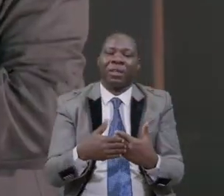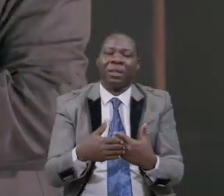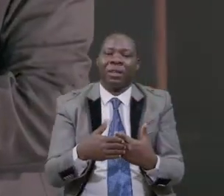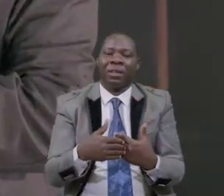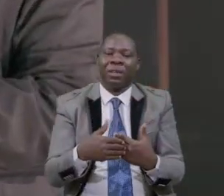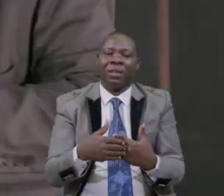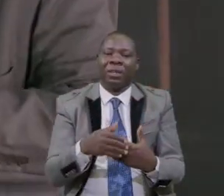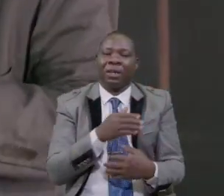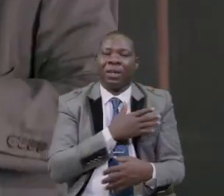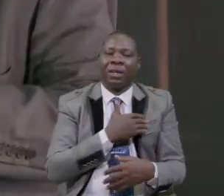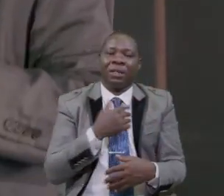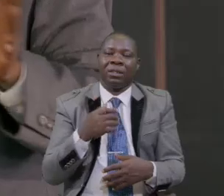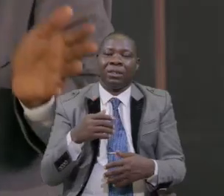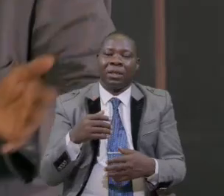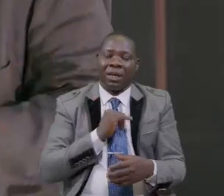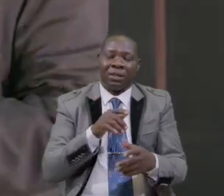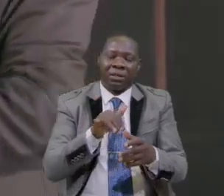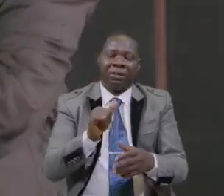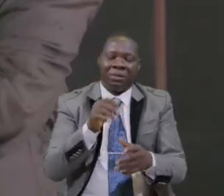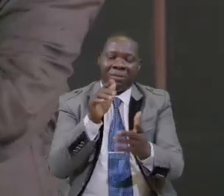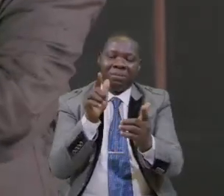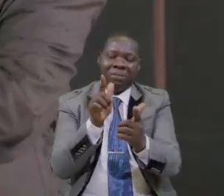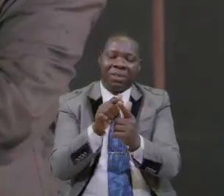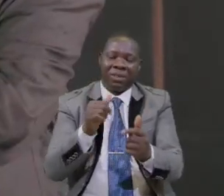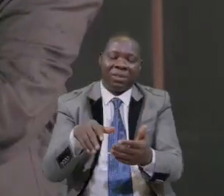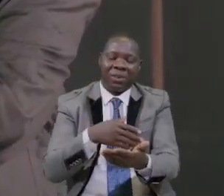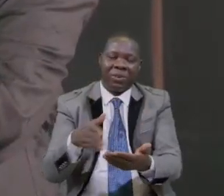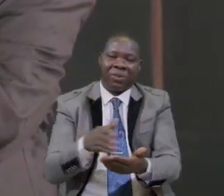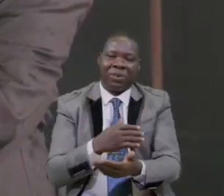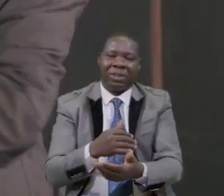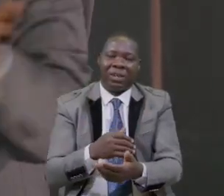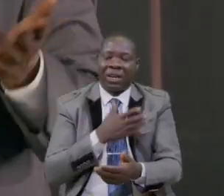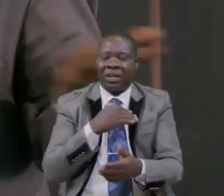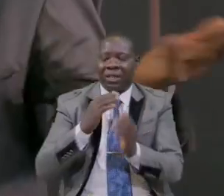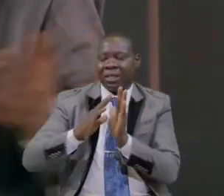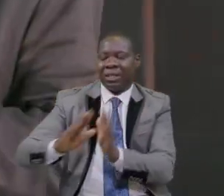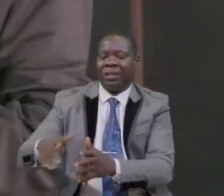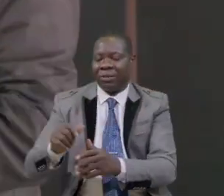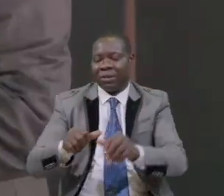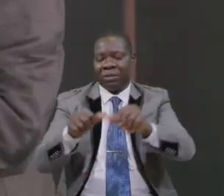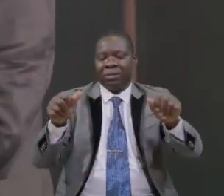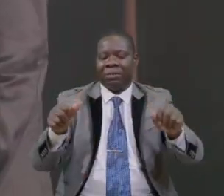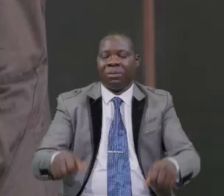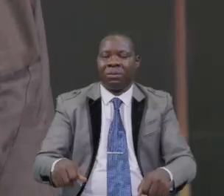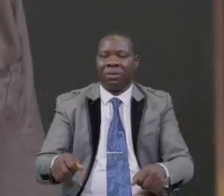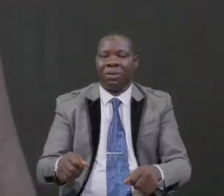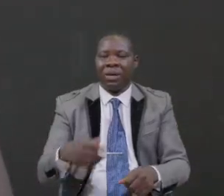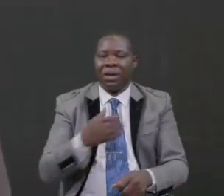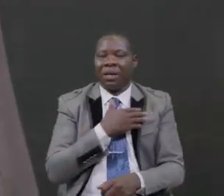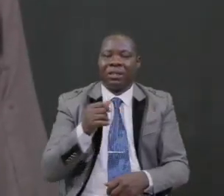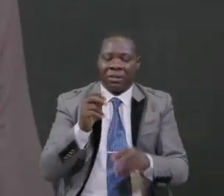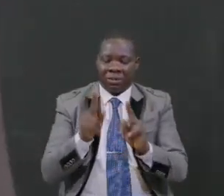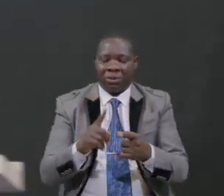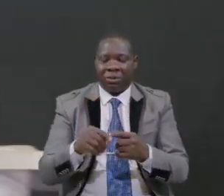met the choir, and then the choir filed out. And the person to introduce me